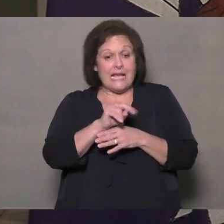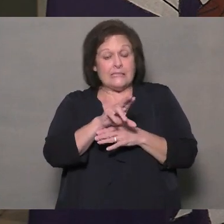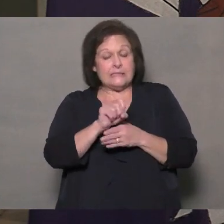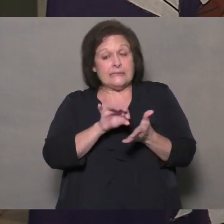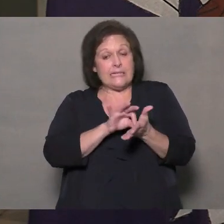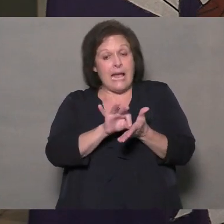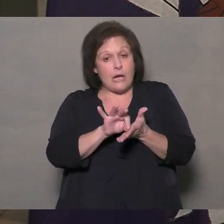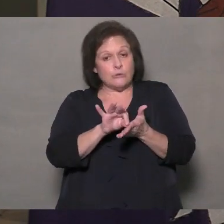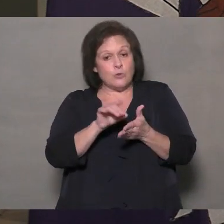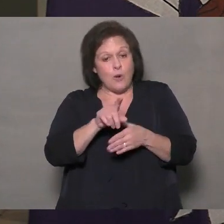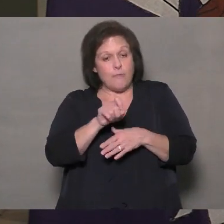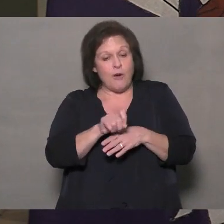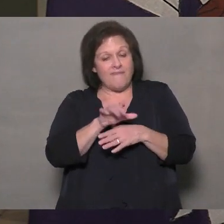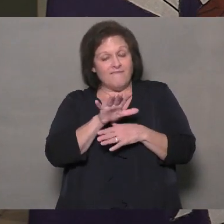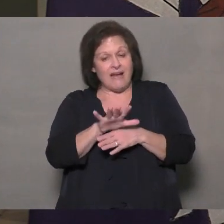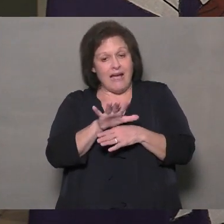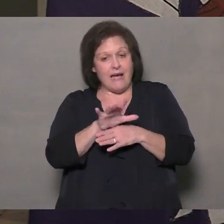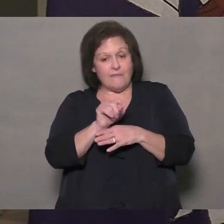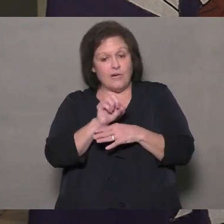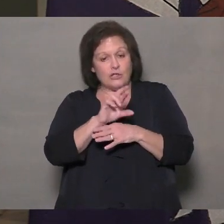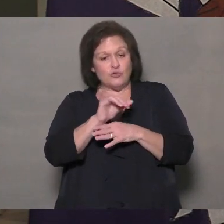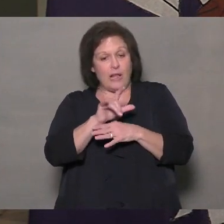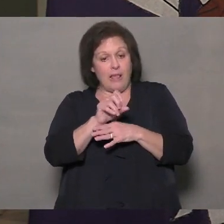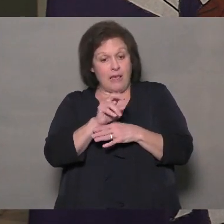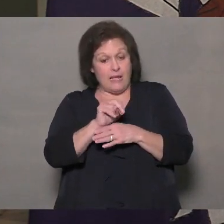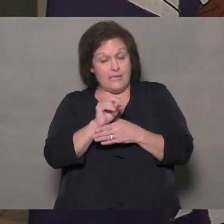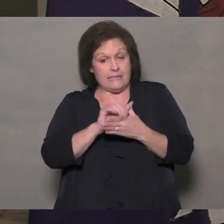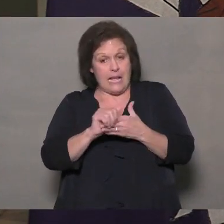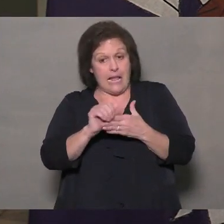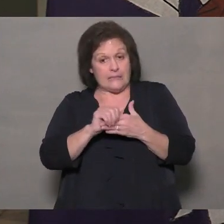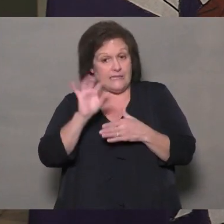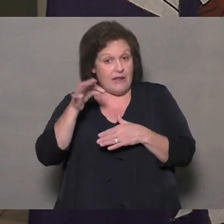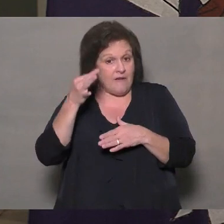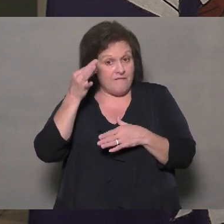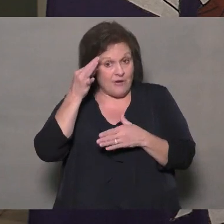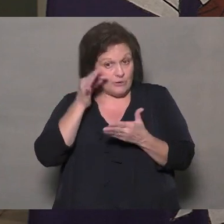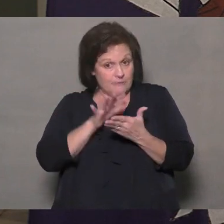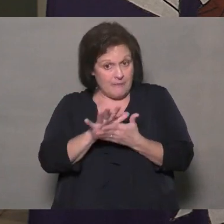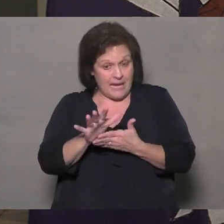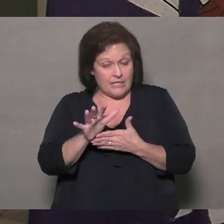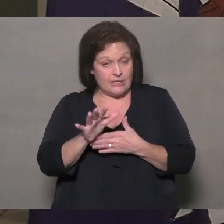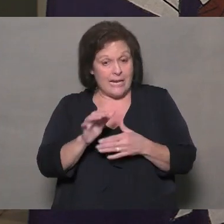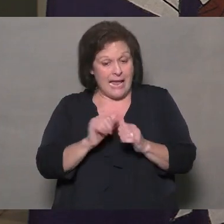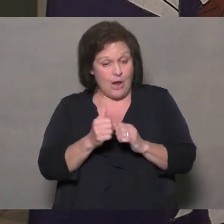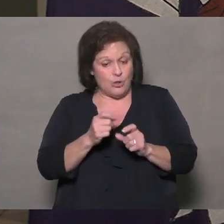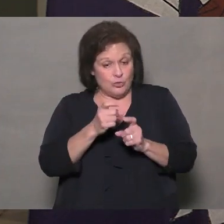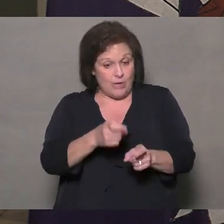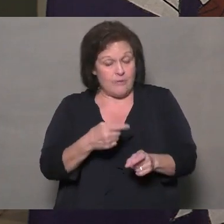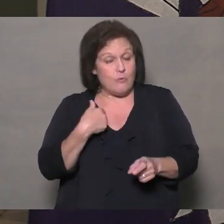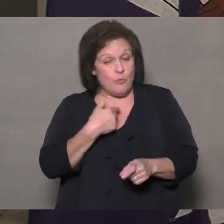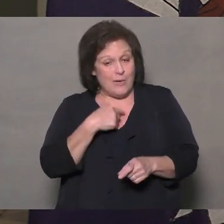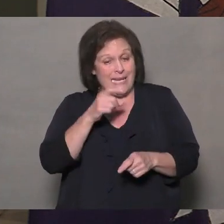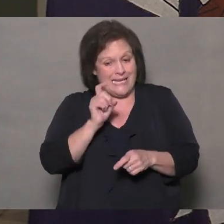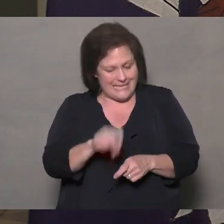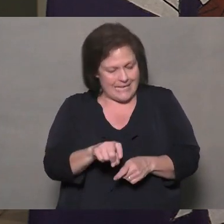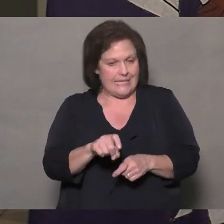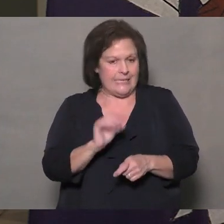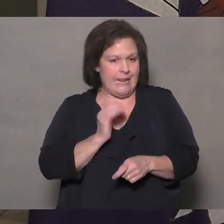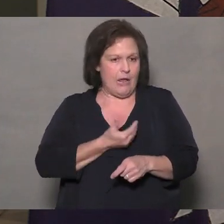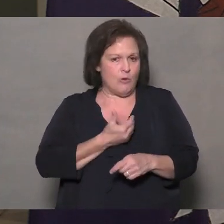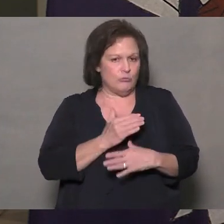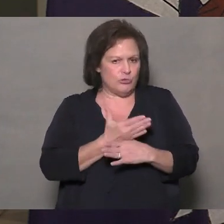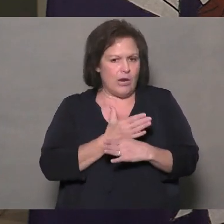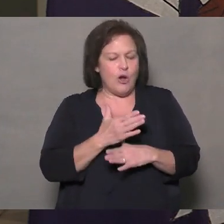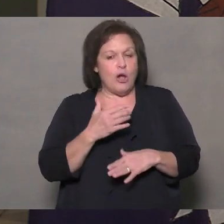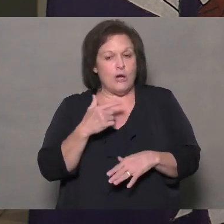how $1.5 trillion in federal spending is distributed, and we need our fair share.